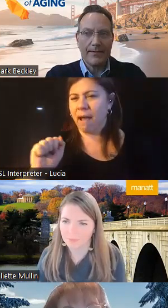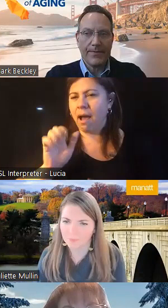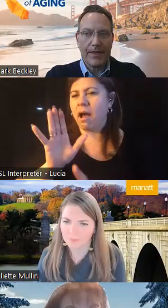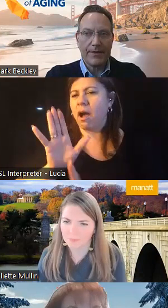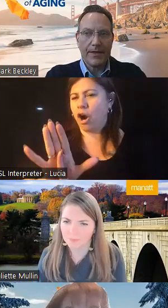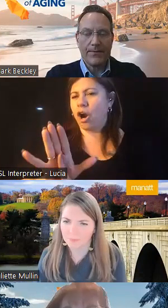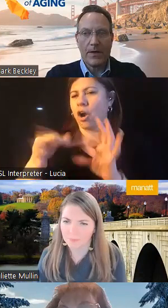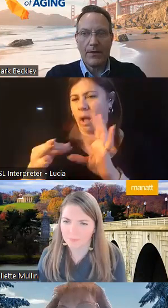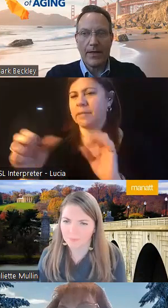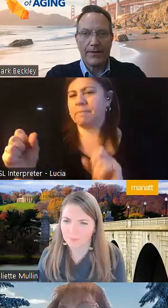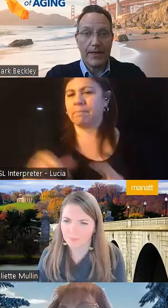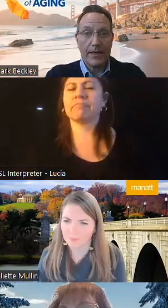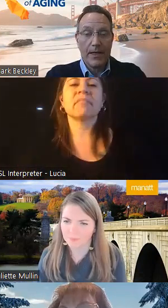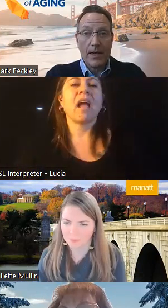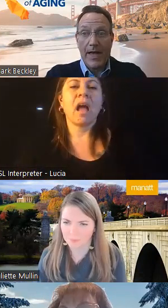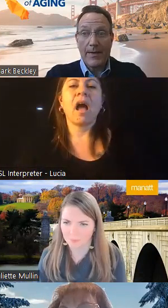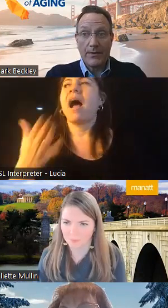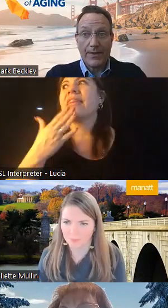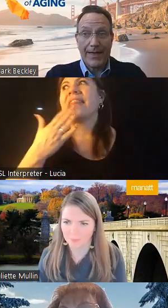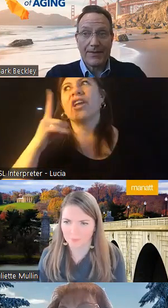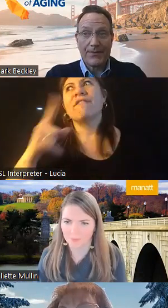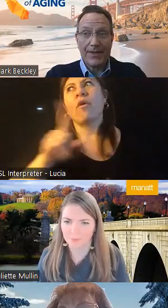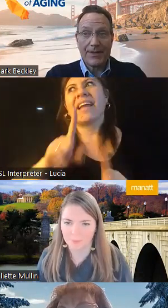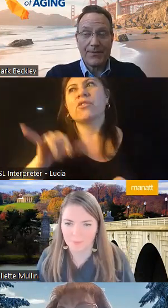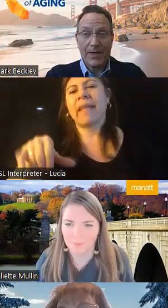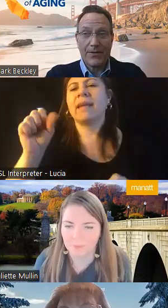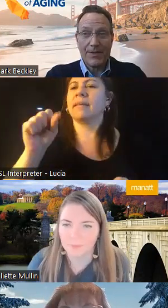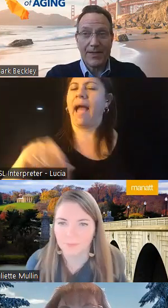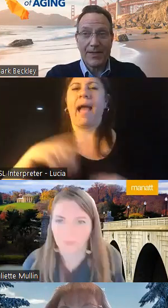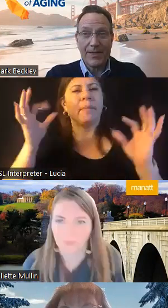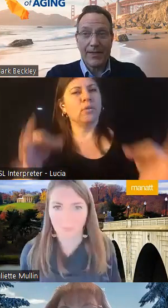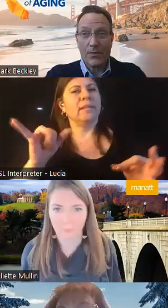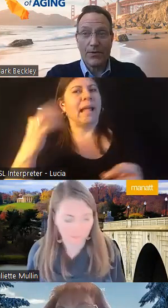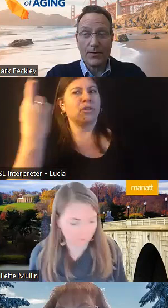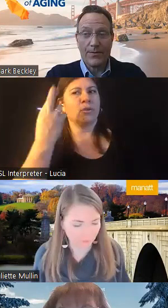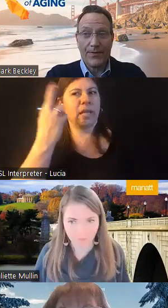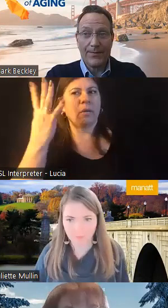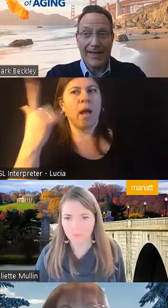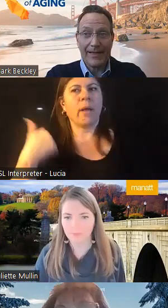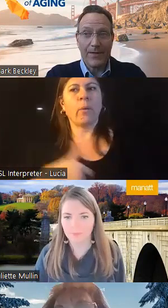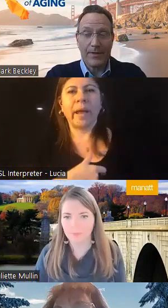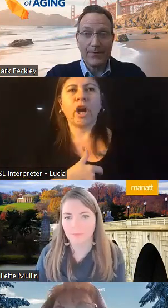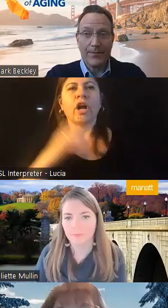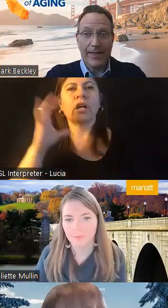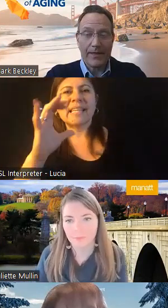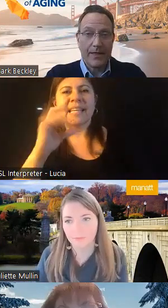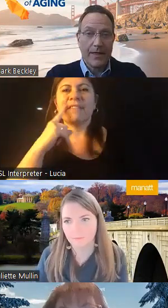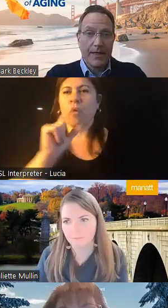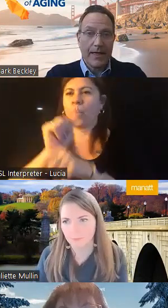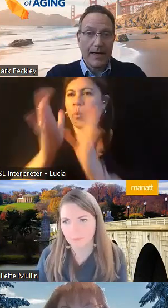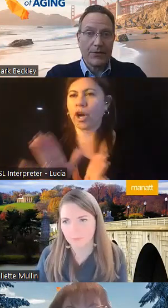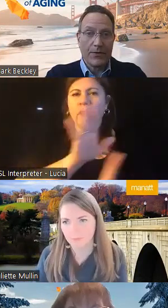Yes, thank you for highlighting that. Absolutely, that's the reason why we're seeking work group feedback and public